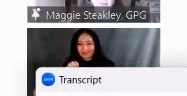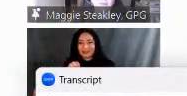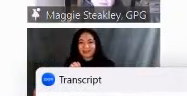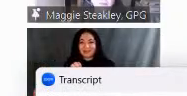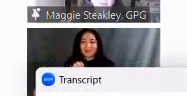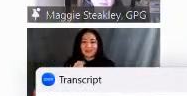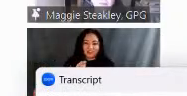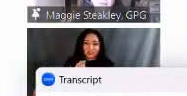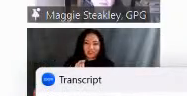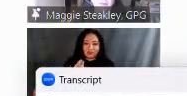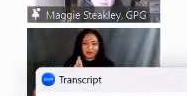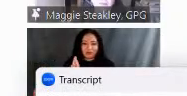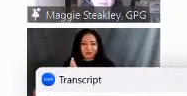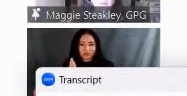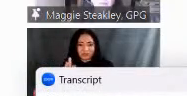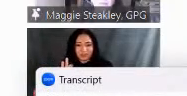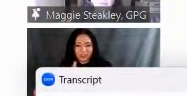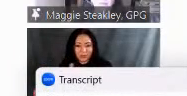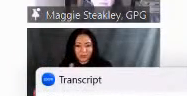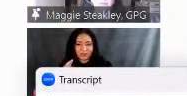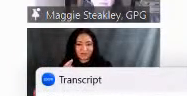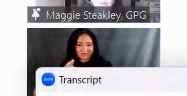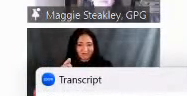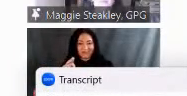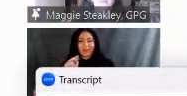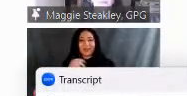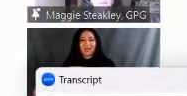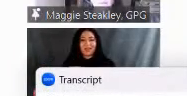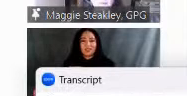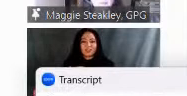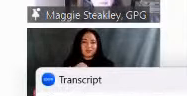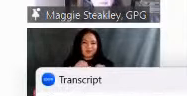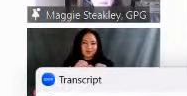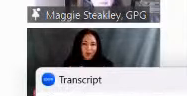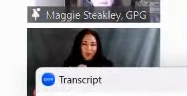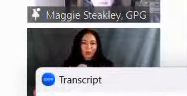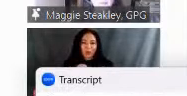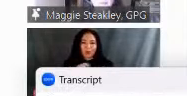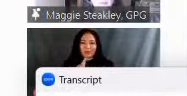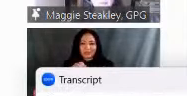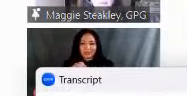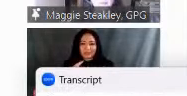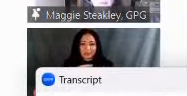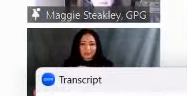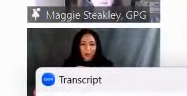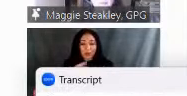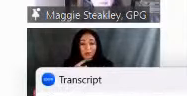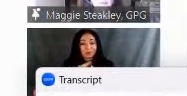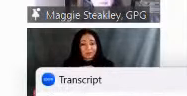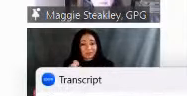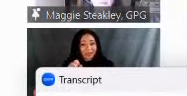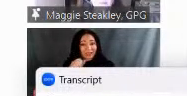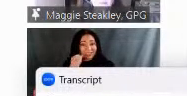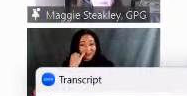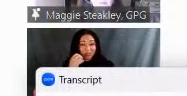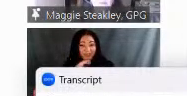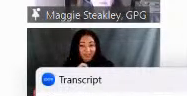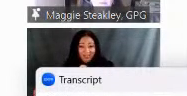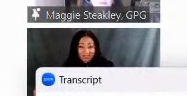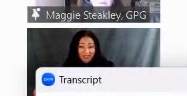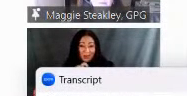Network maintain data by zip code. But you're right, if we can get down to more granular units, that would be